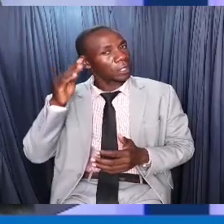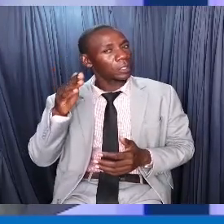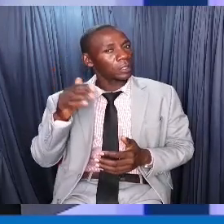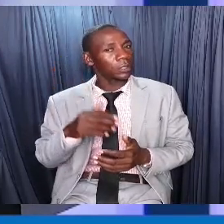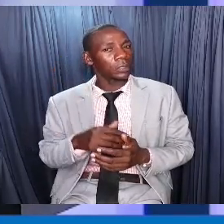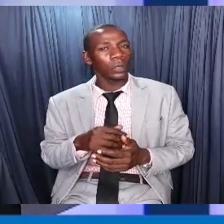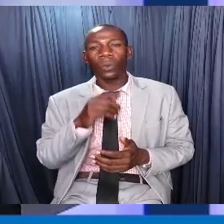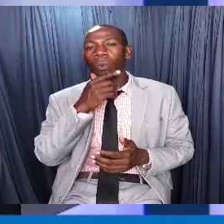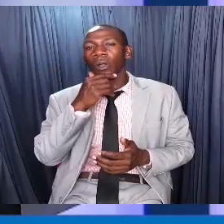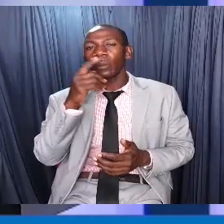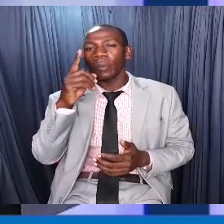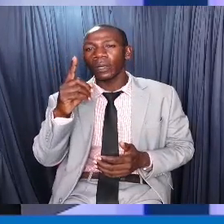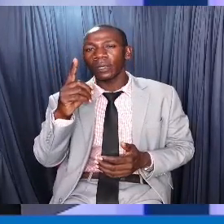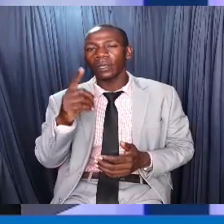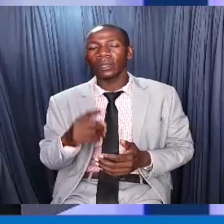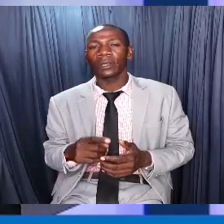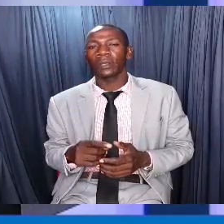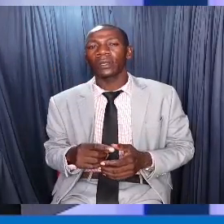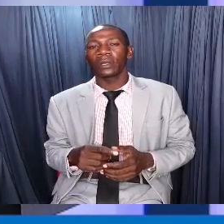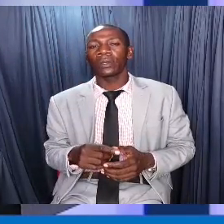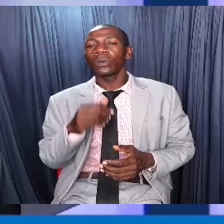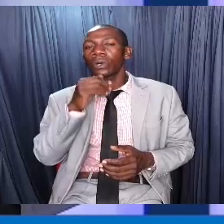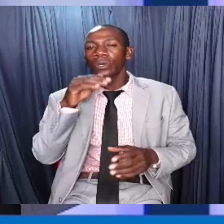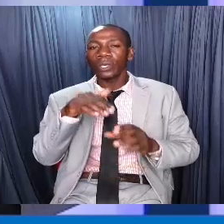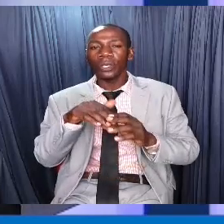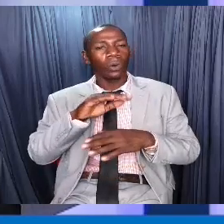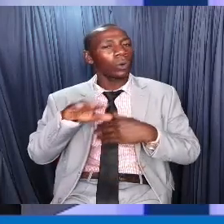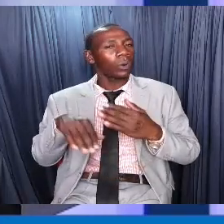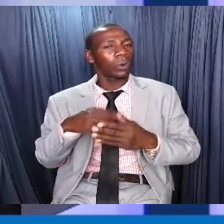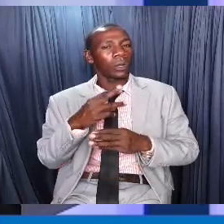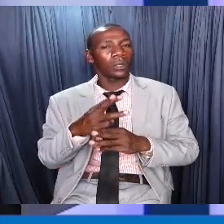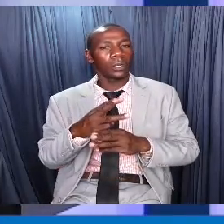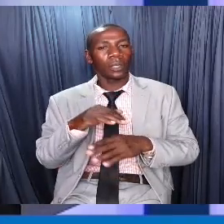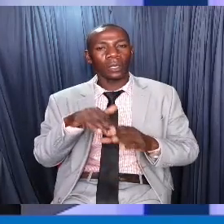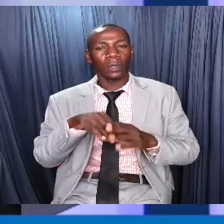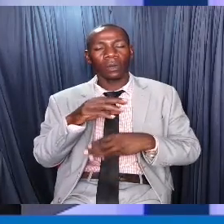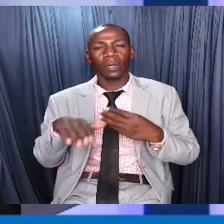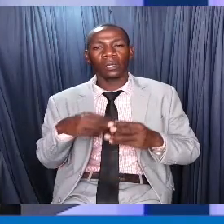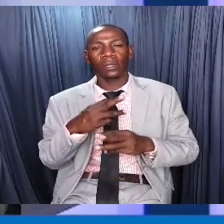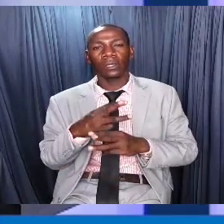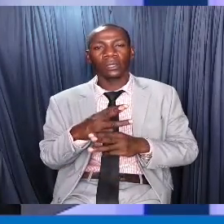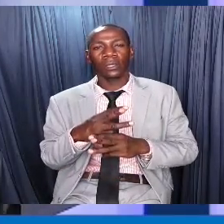Listening. To one person. It's not happening in the whole world. The world,